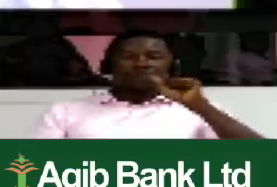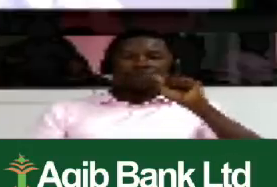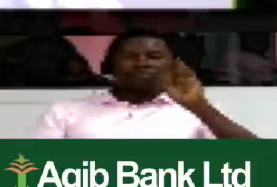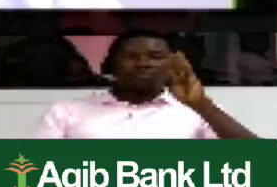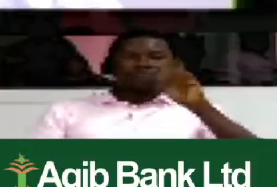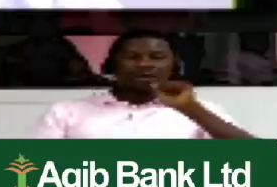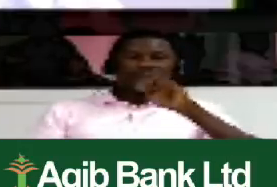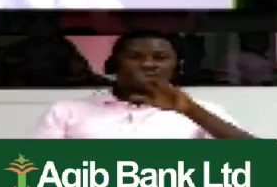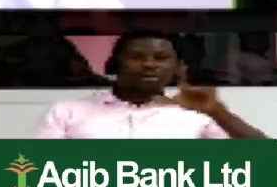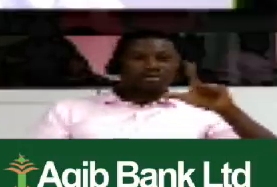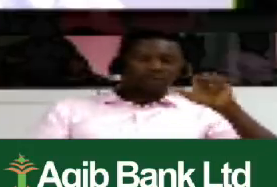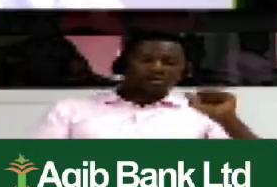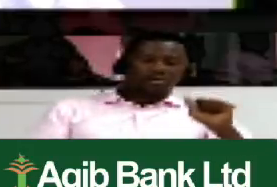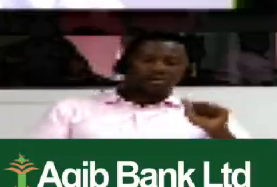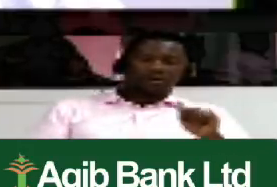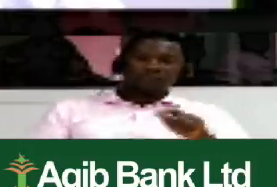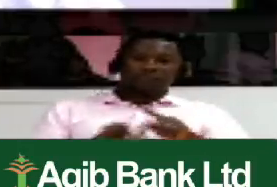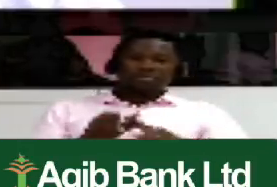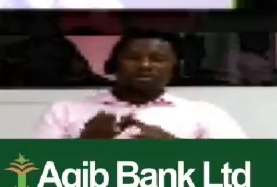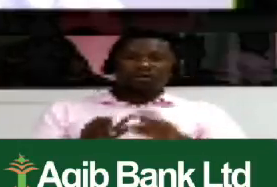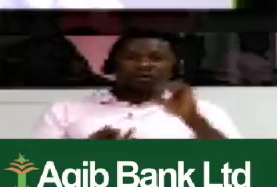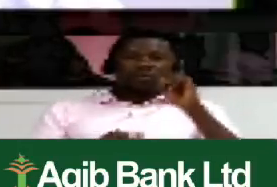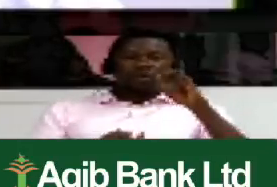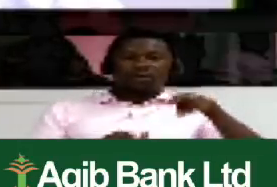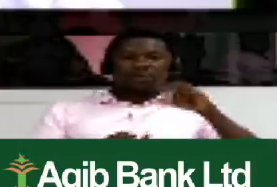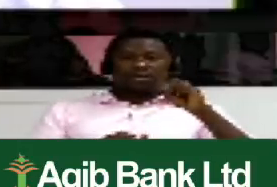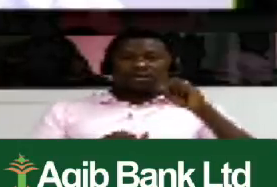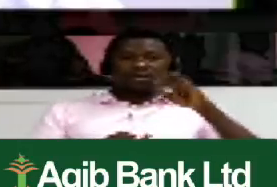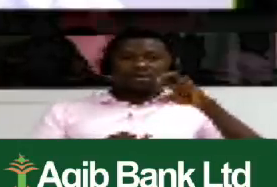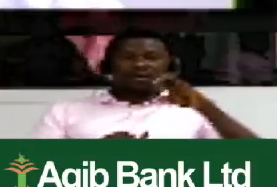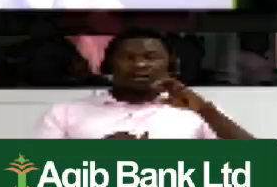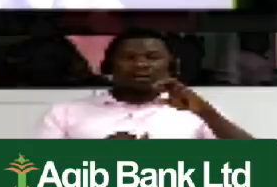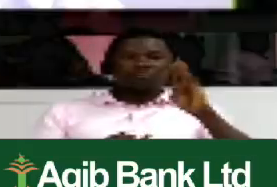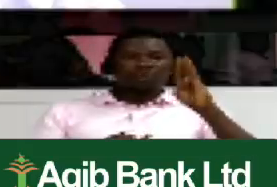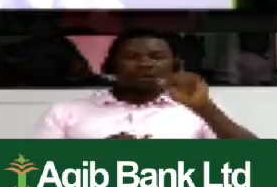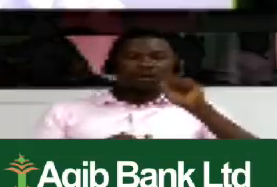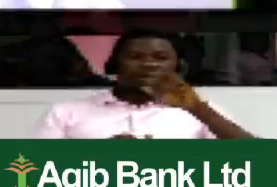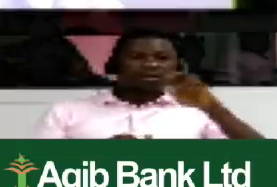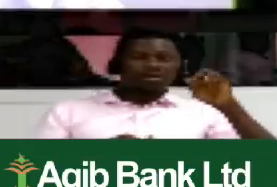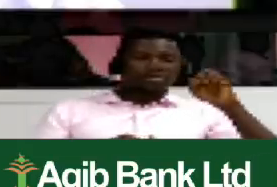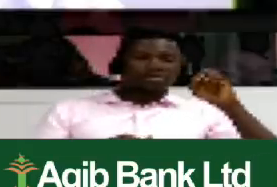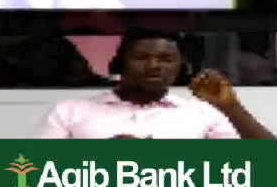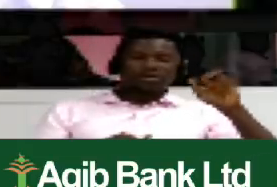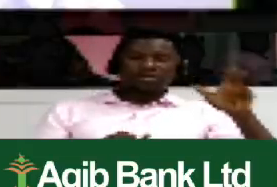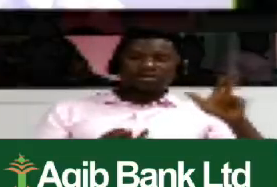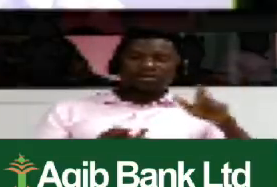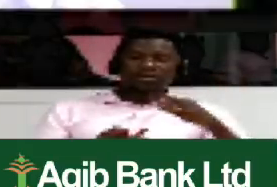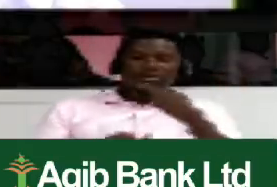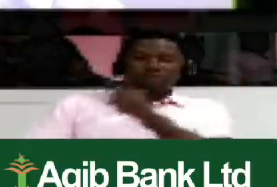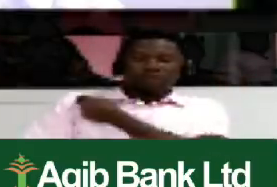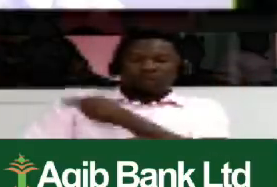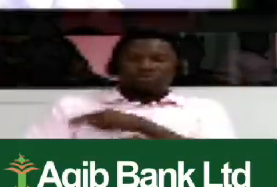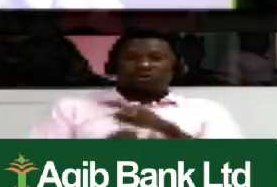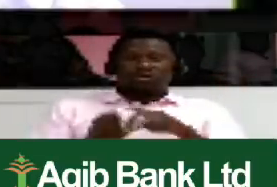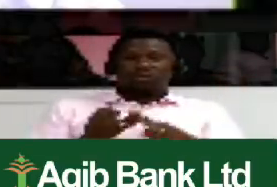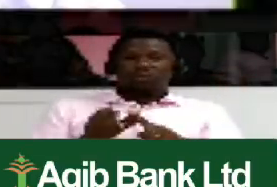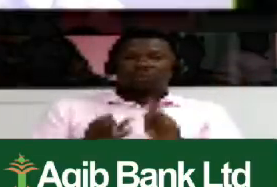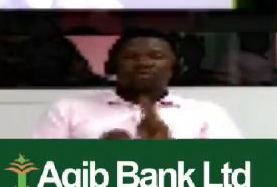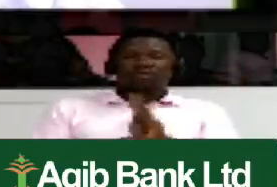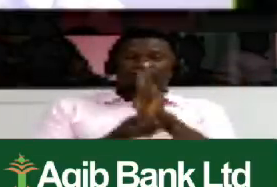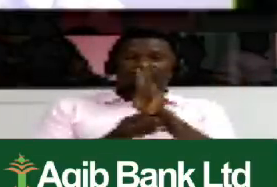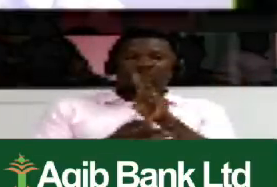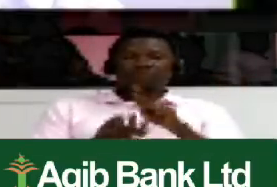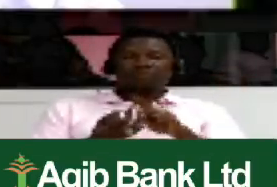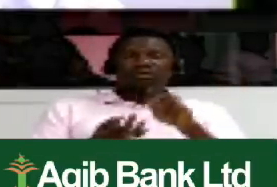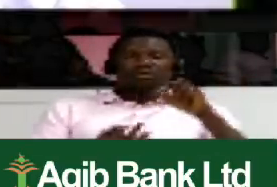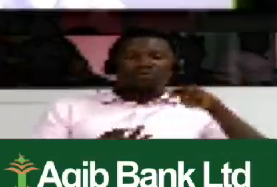old. Omar Baro, a Red Cross volunteer. Mohamed Lamin Jai from Fonyi, a